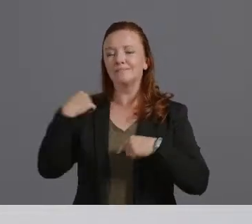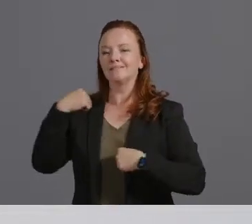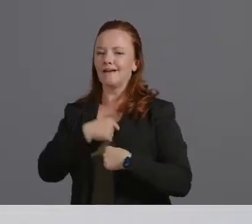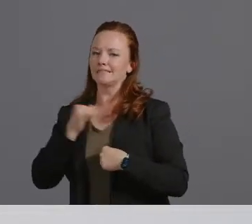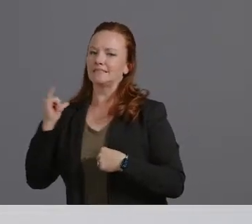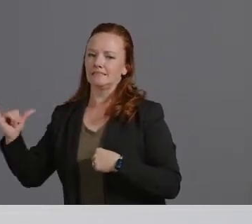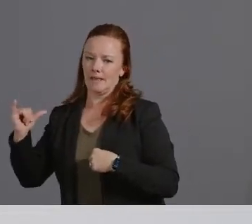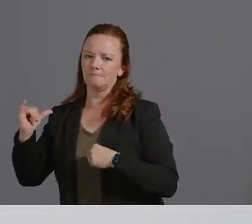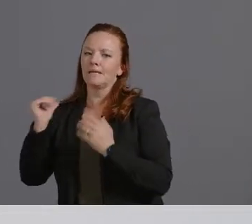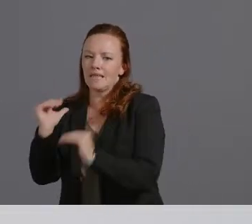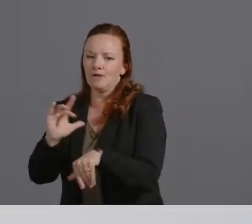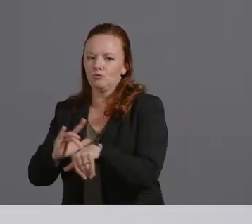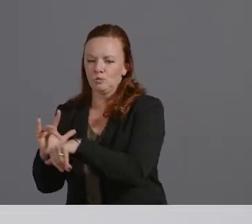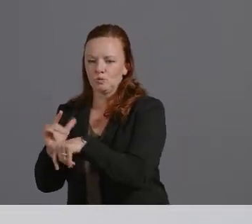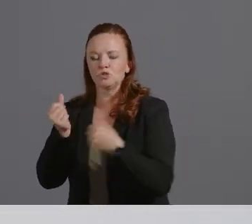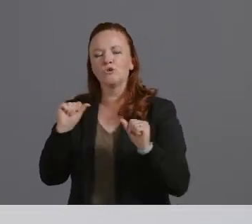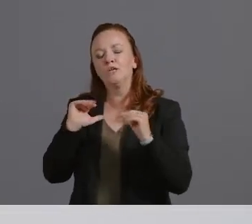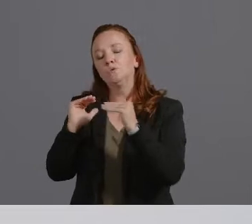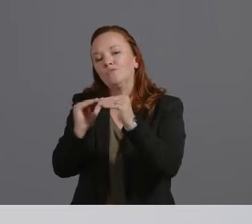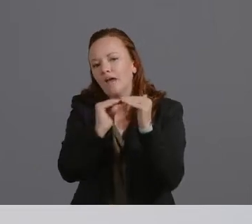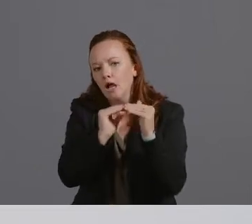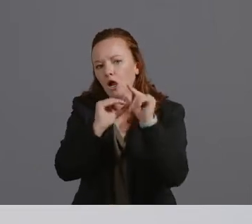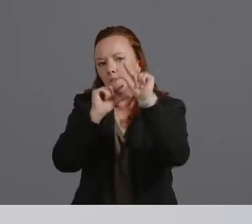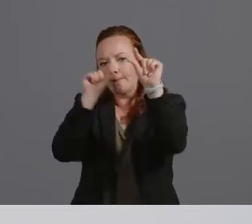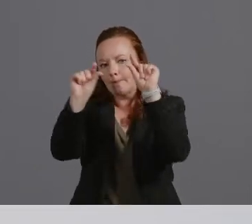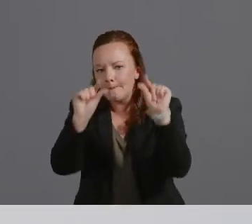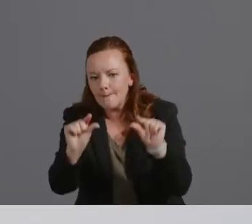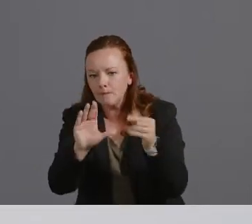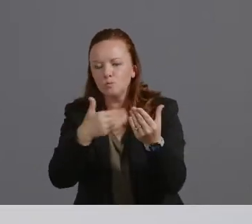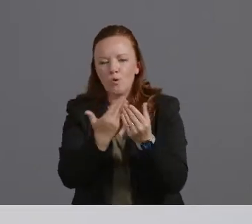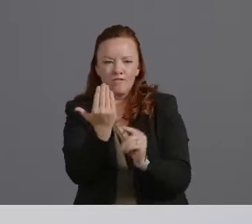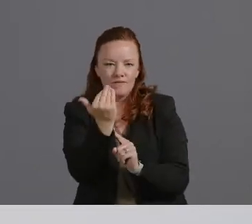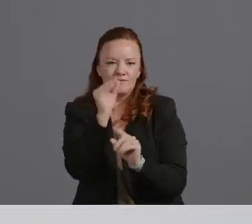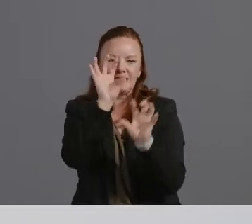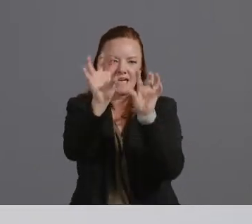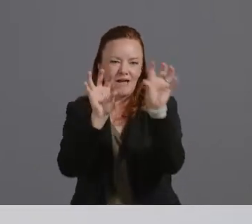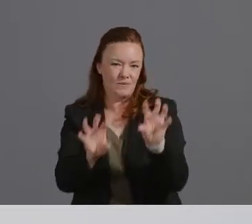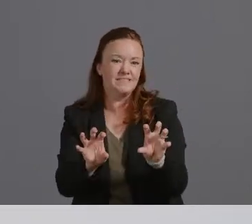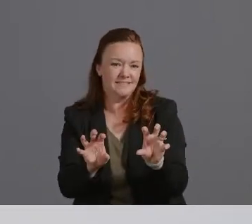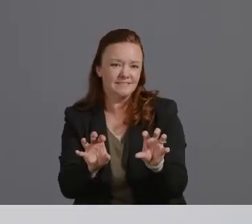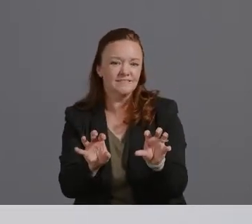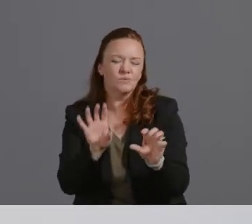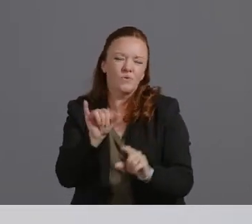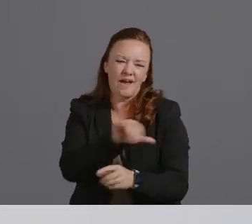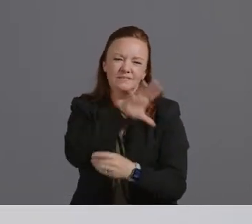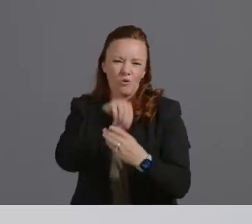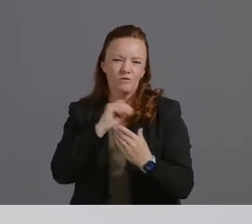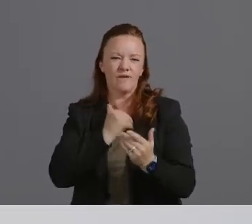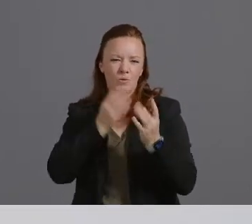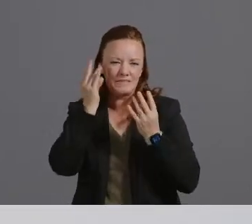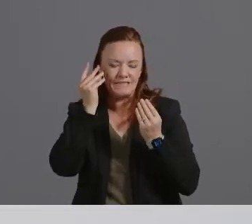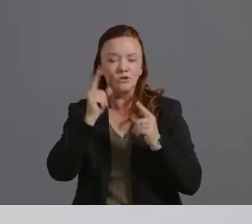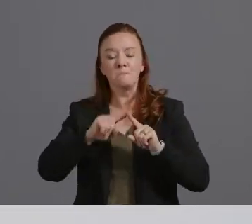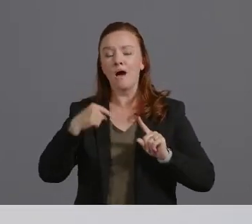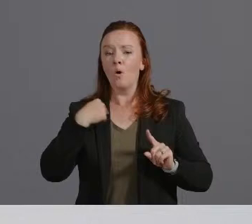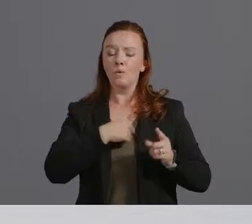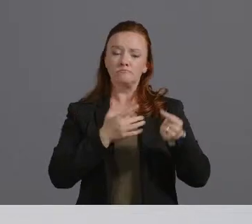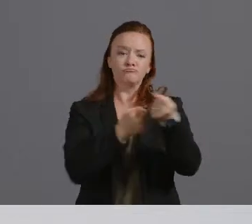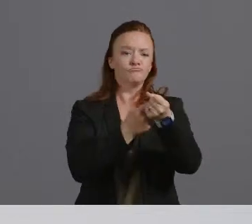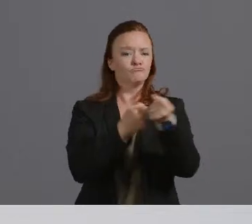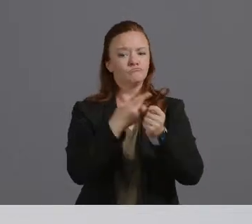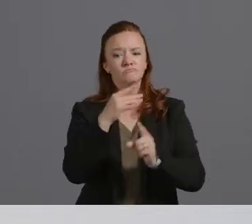to allocate it fairly to all 15 counties. And so we take that into account, but we think they've done a fantastic